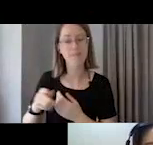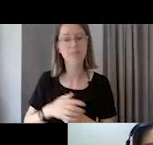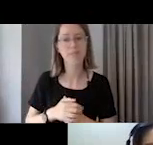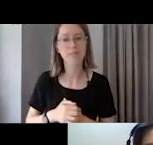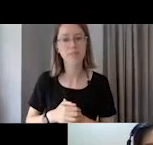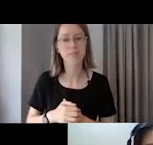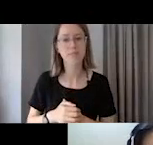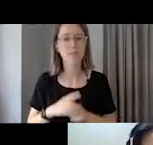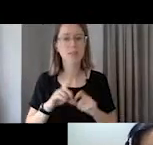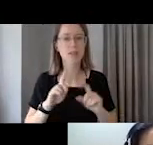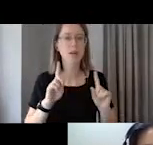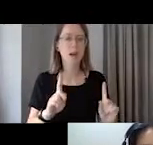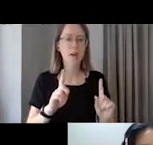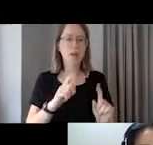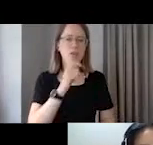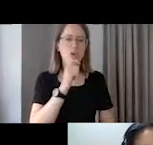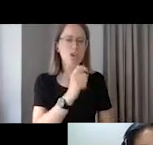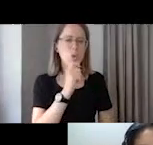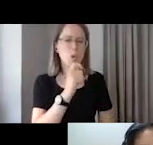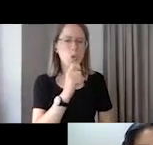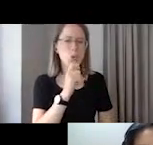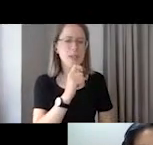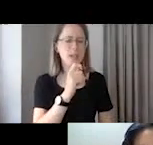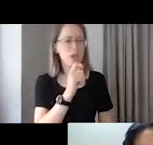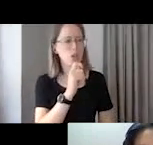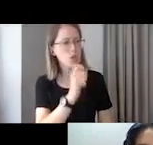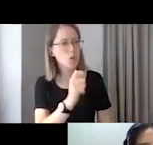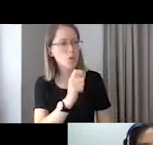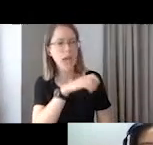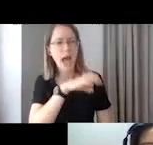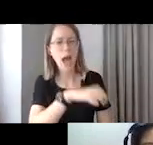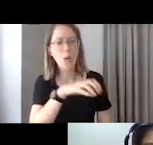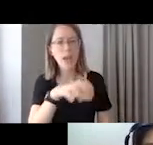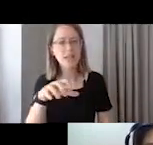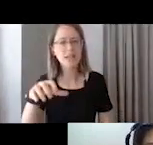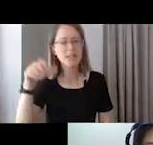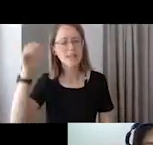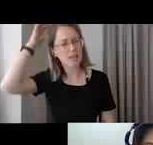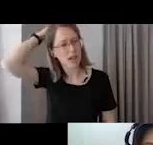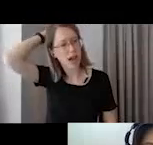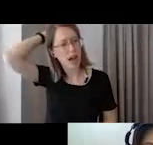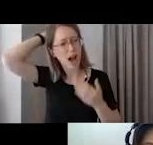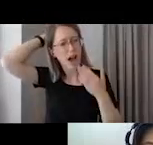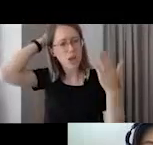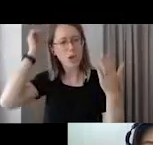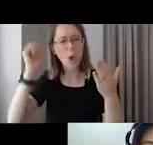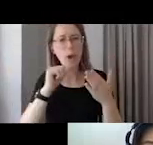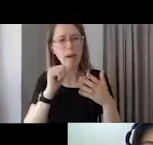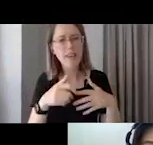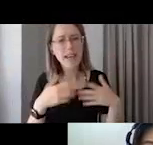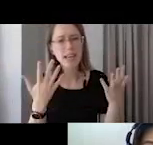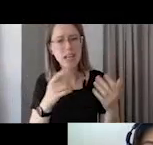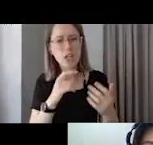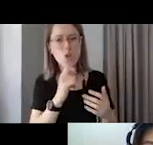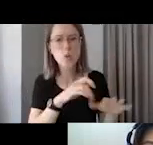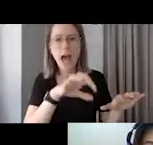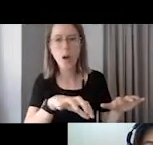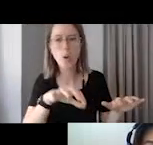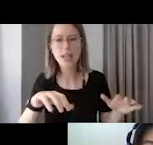but in terms of news and news outlets, I don't know if any other news outlets